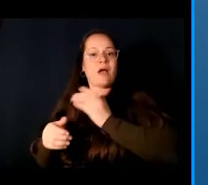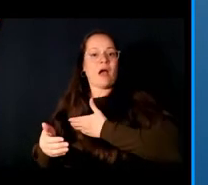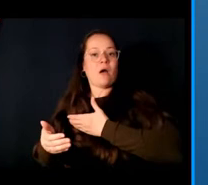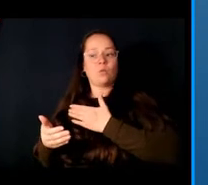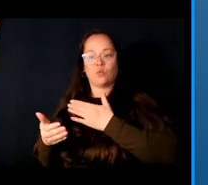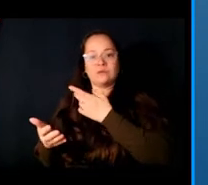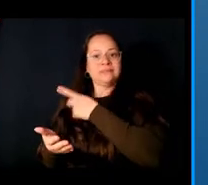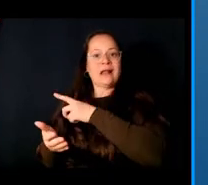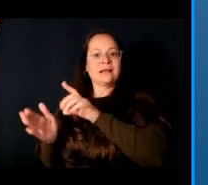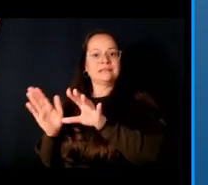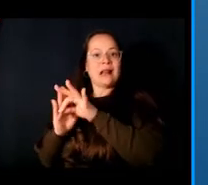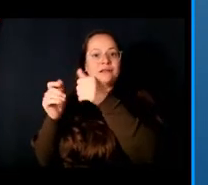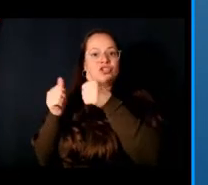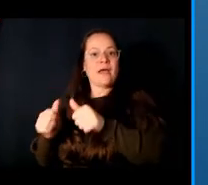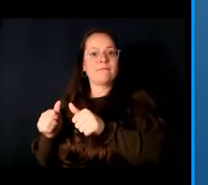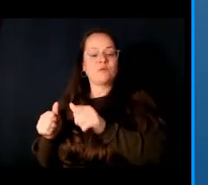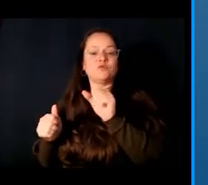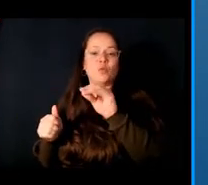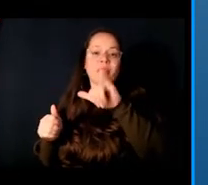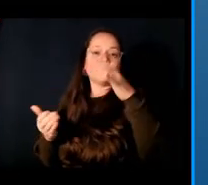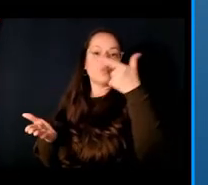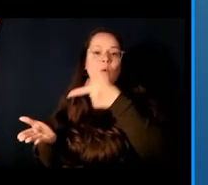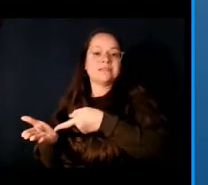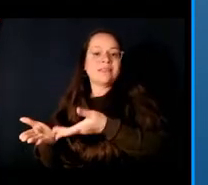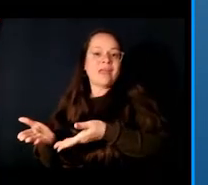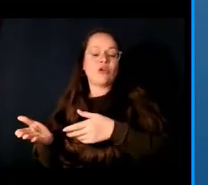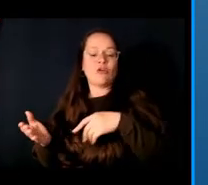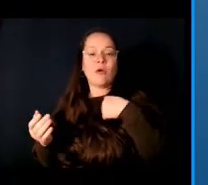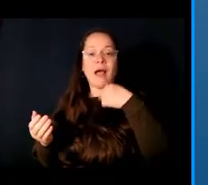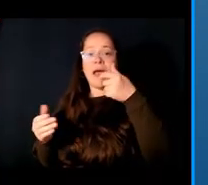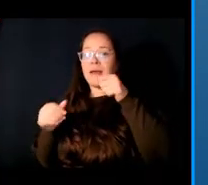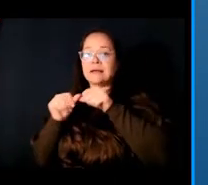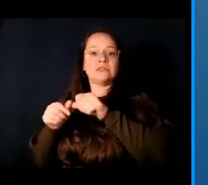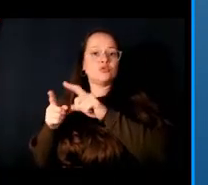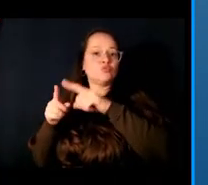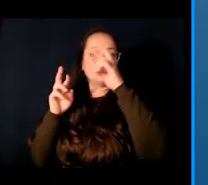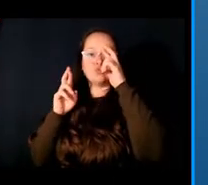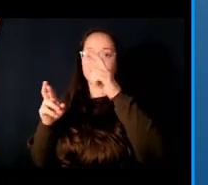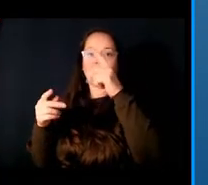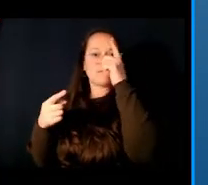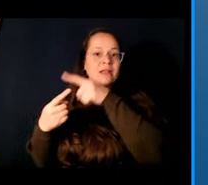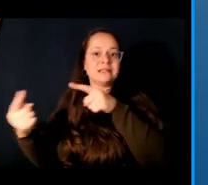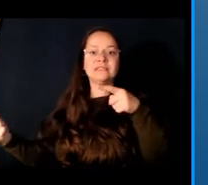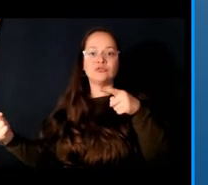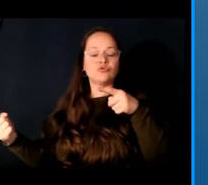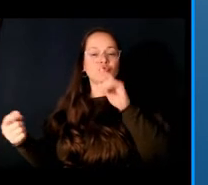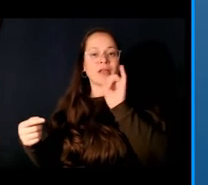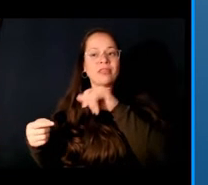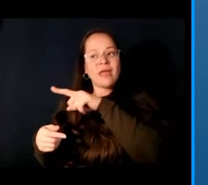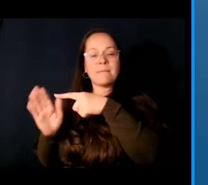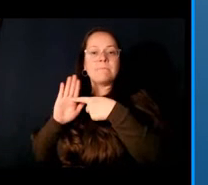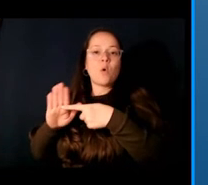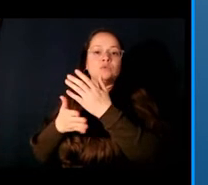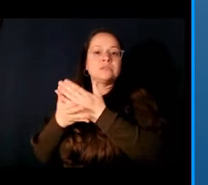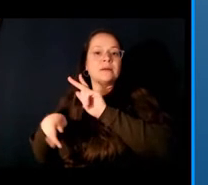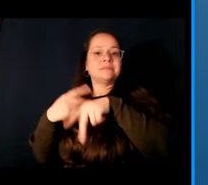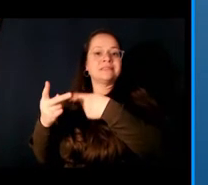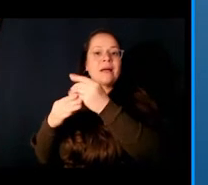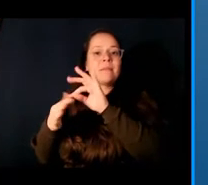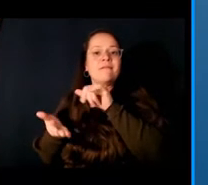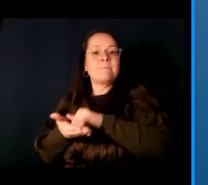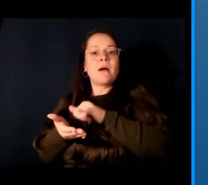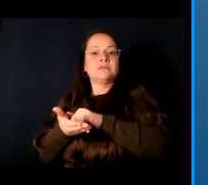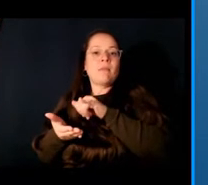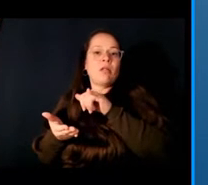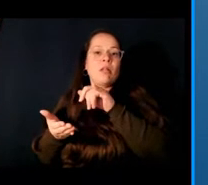delegate selection efforts so that's why it's there I I continue to respectfully disagree that it poses some sort of impossible version on